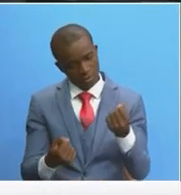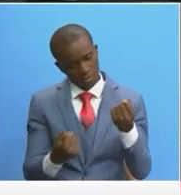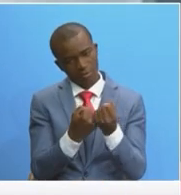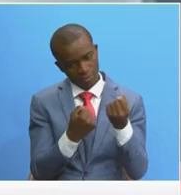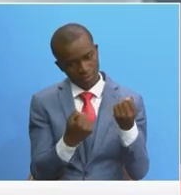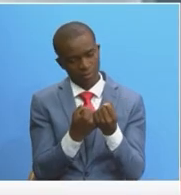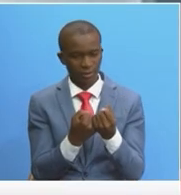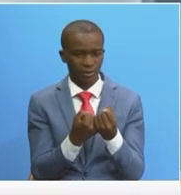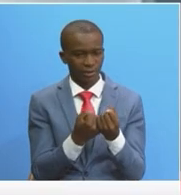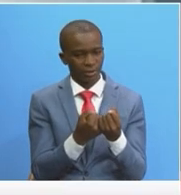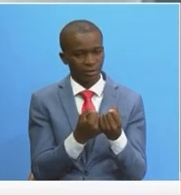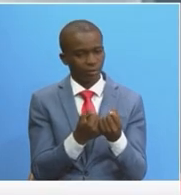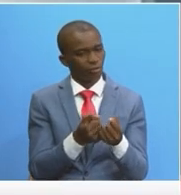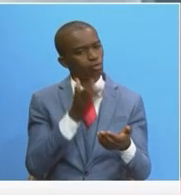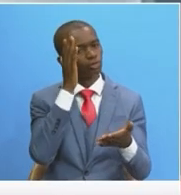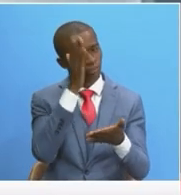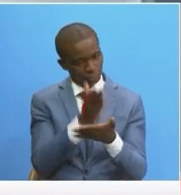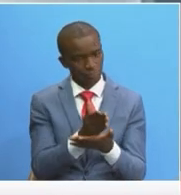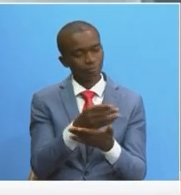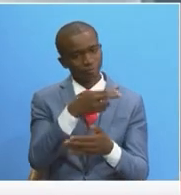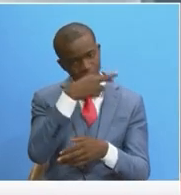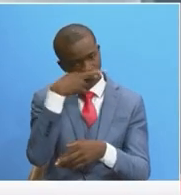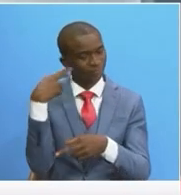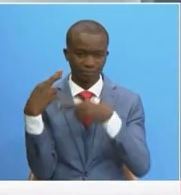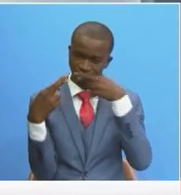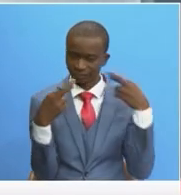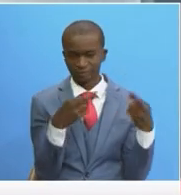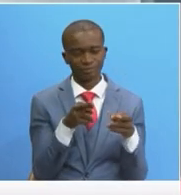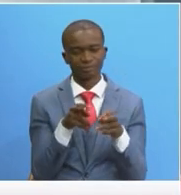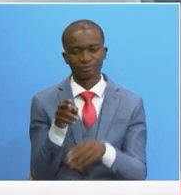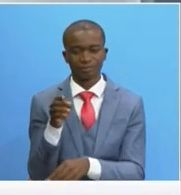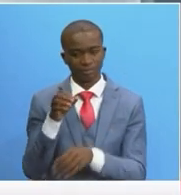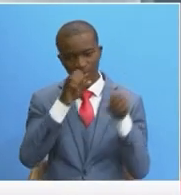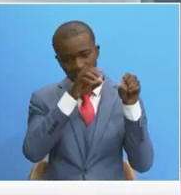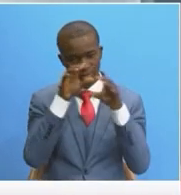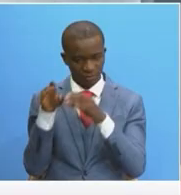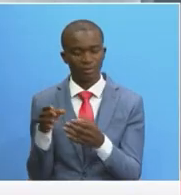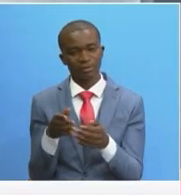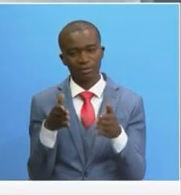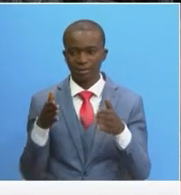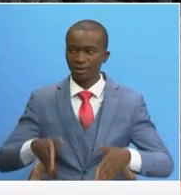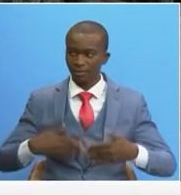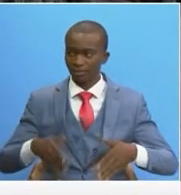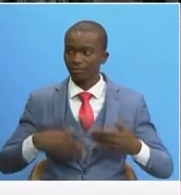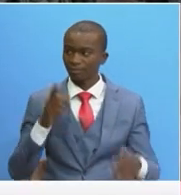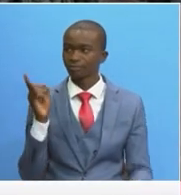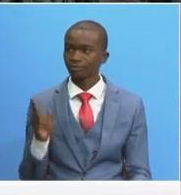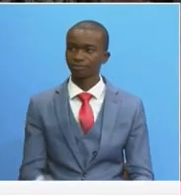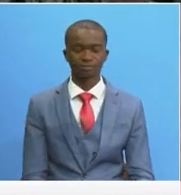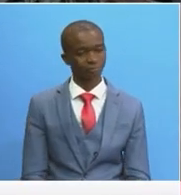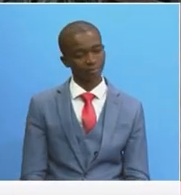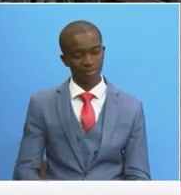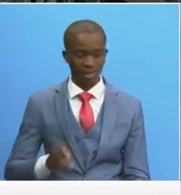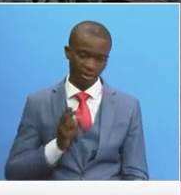vandalism. Vandalism has been ongoing, and we have been sensitizing the masses and the community so that we